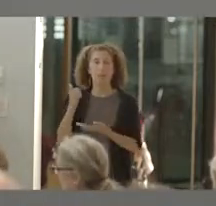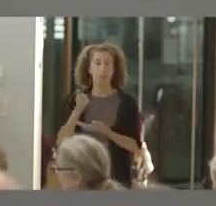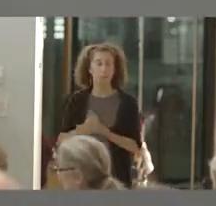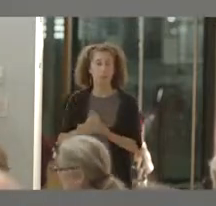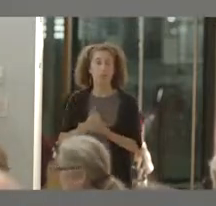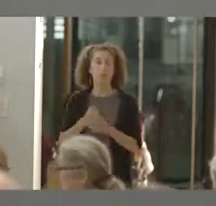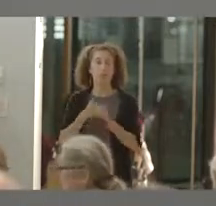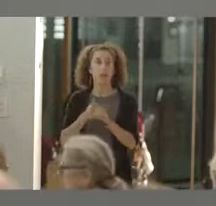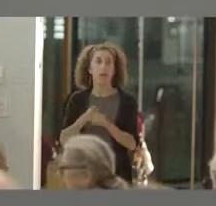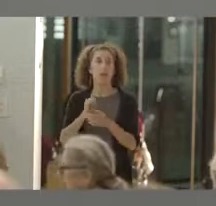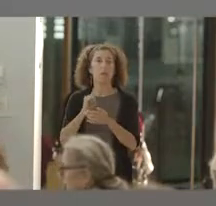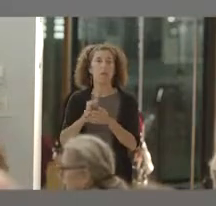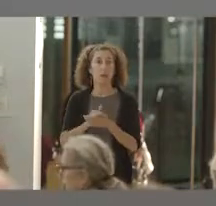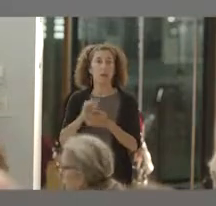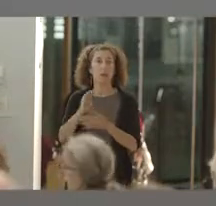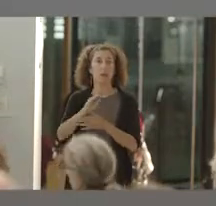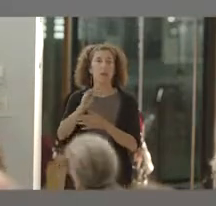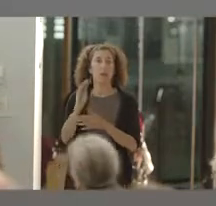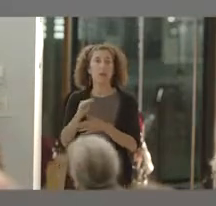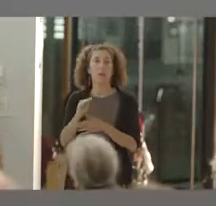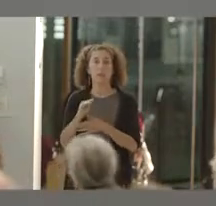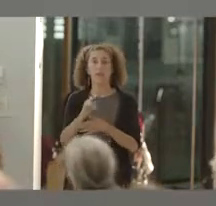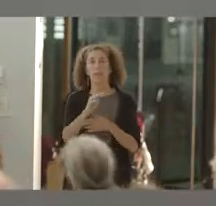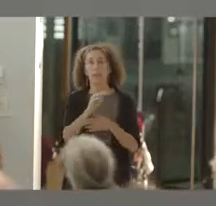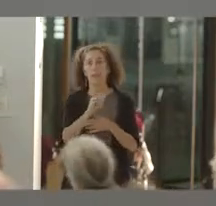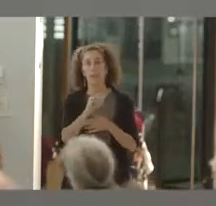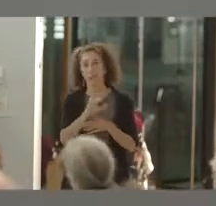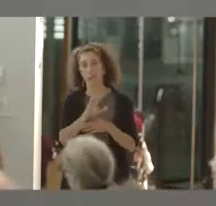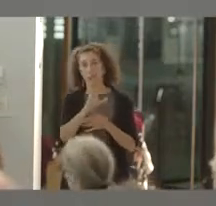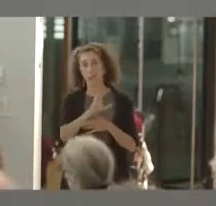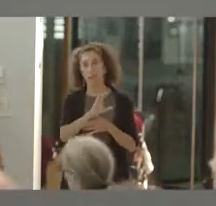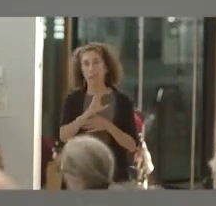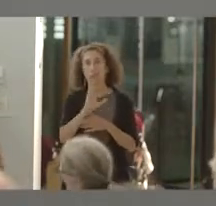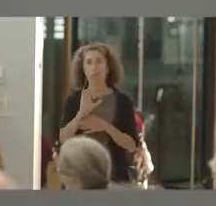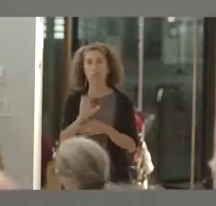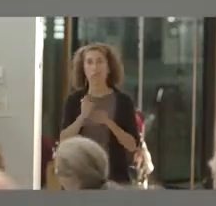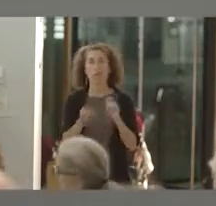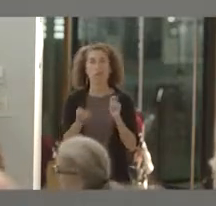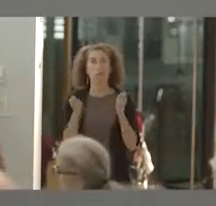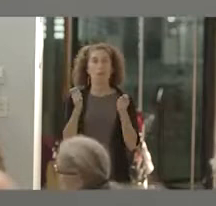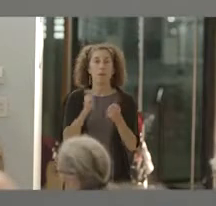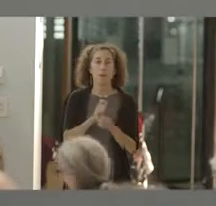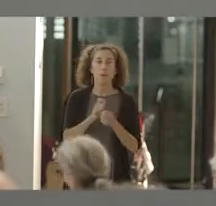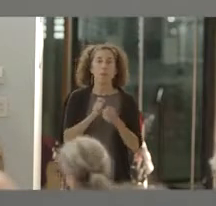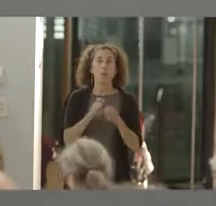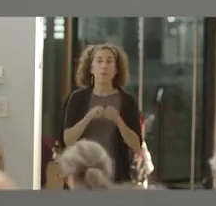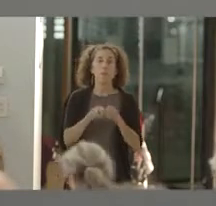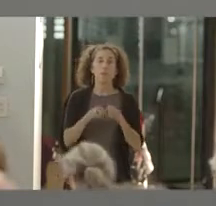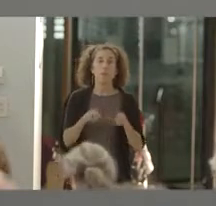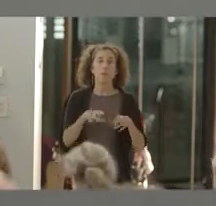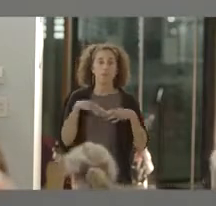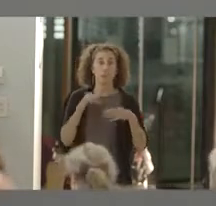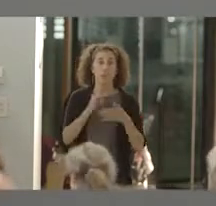of events by the New York City Panel on Climate Change because even as a low